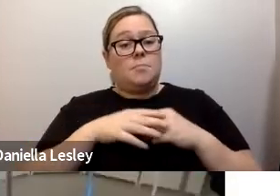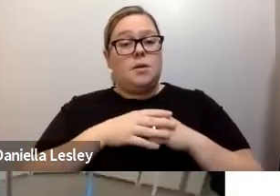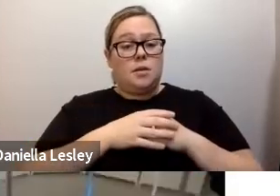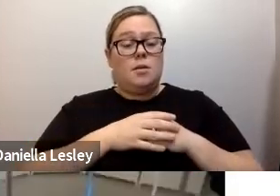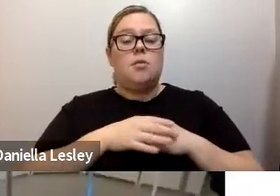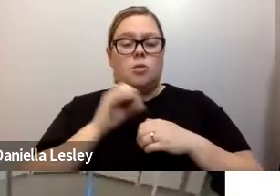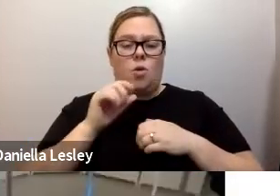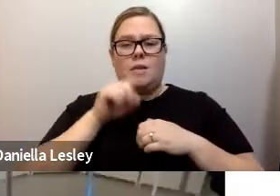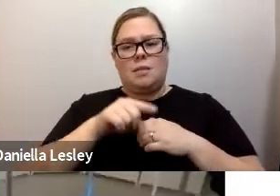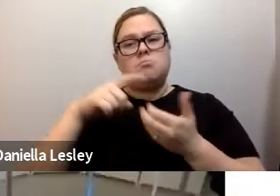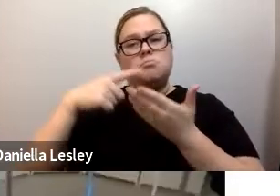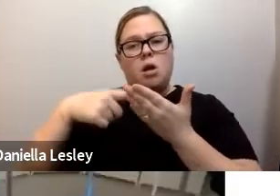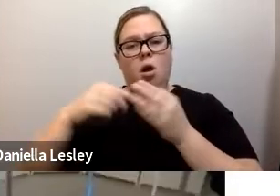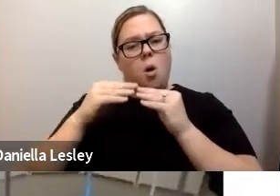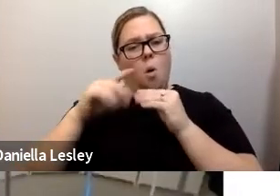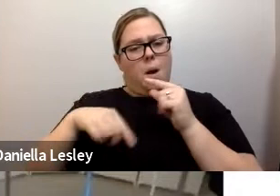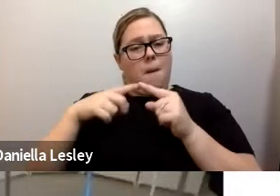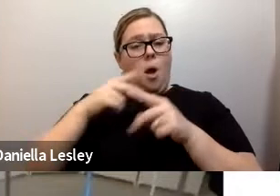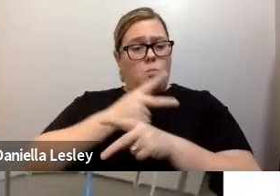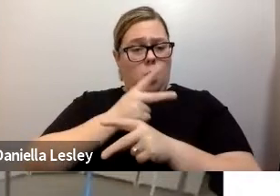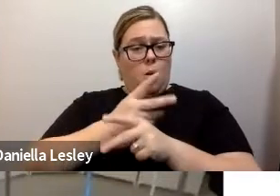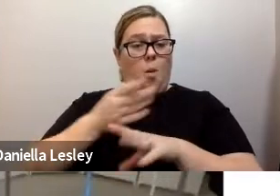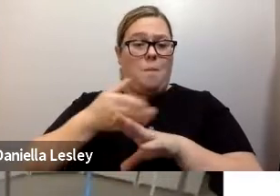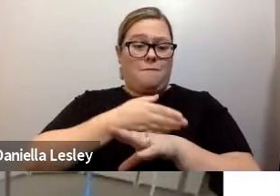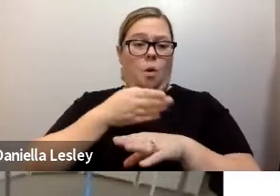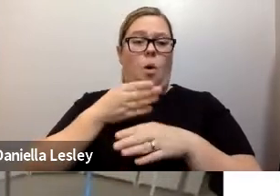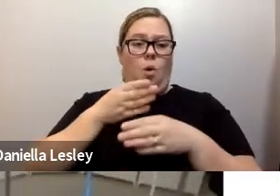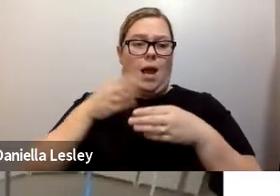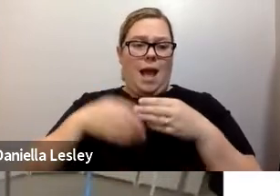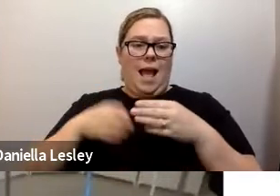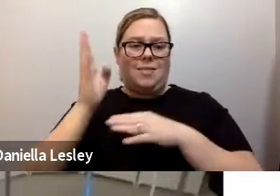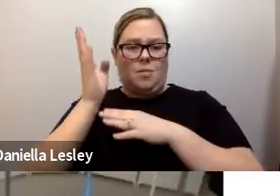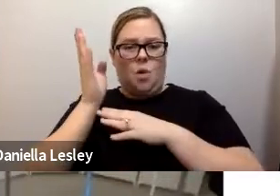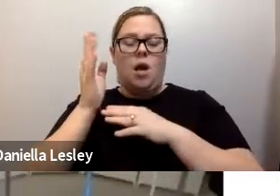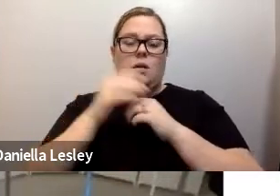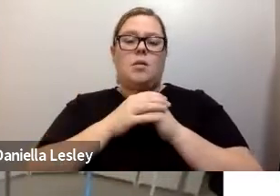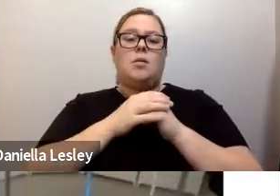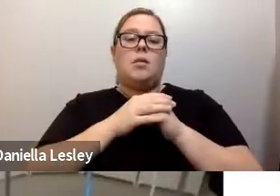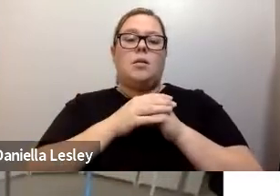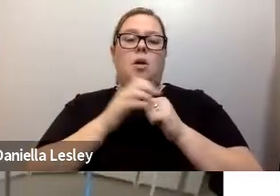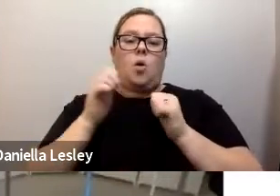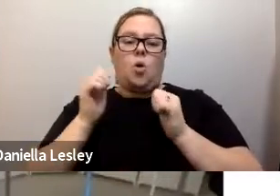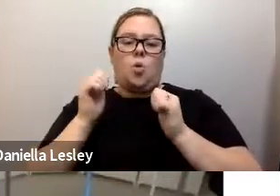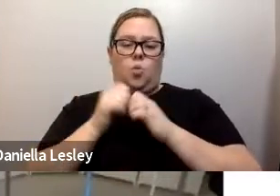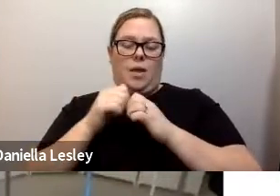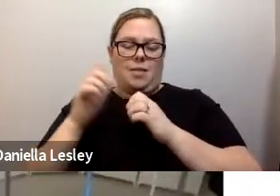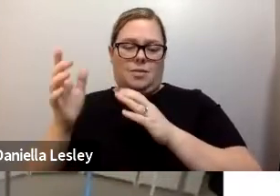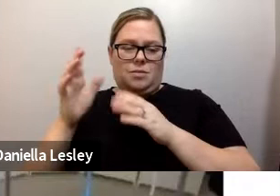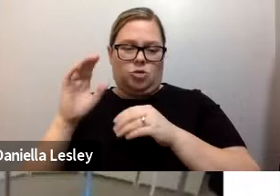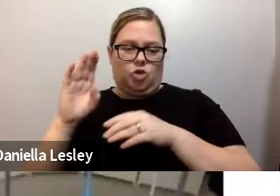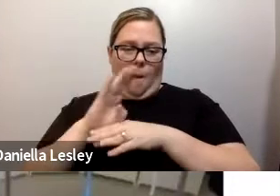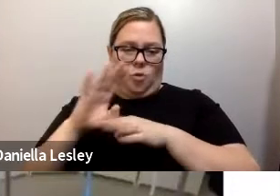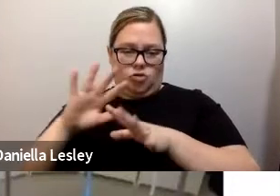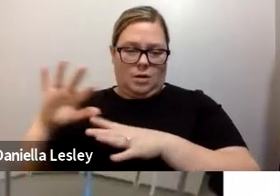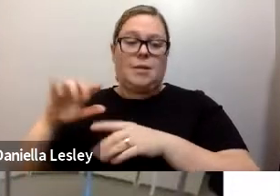So just to kind of talk more about the product before we end the presentation again with comments on commercialization. After we did our